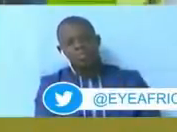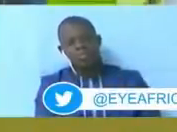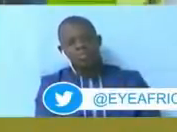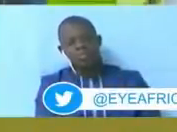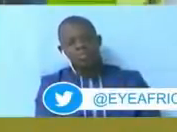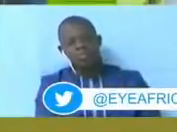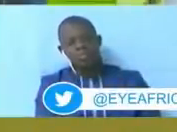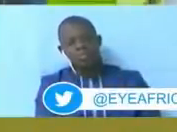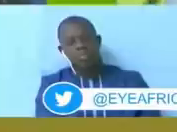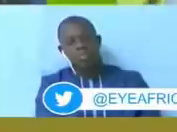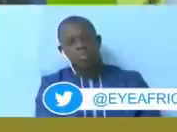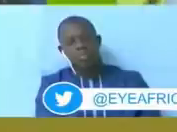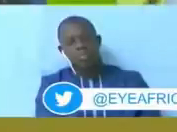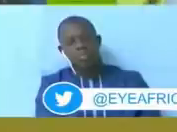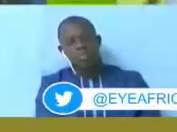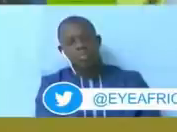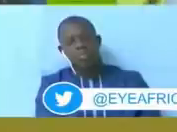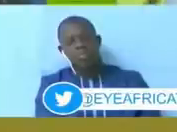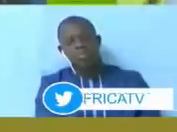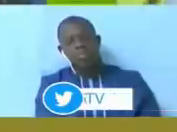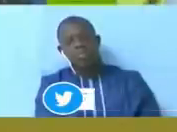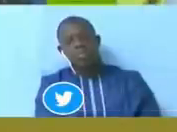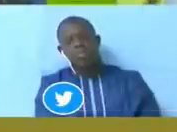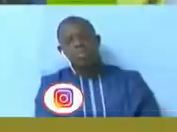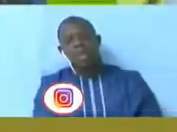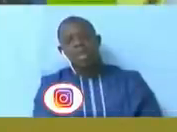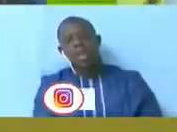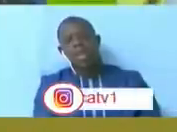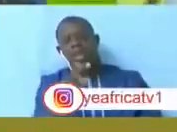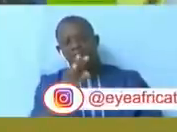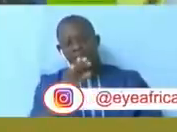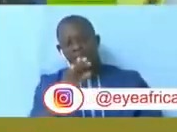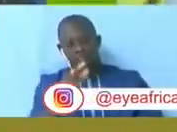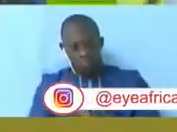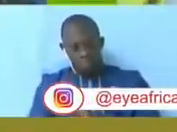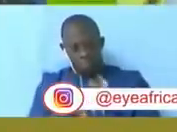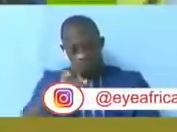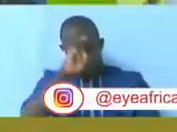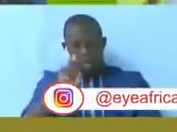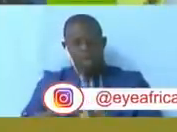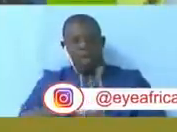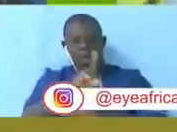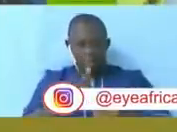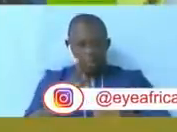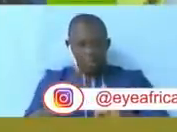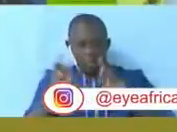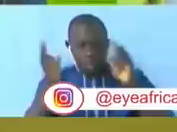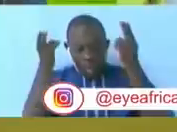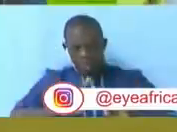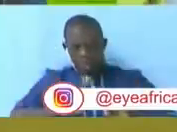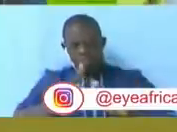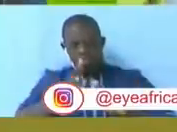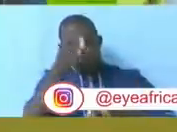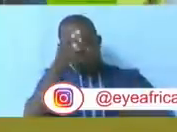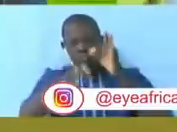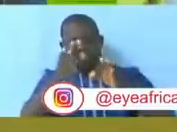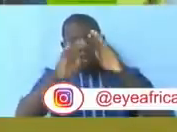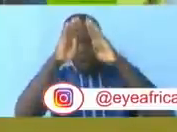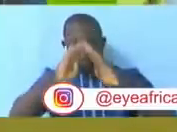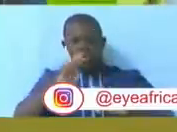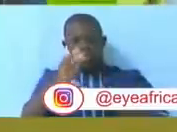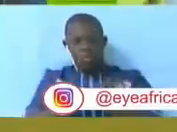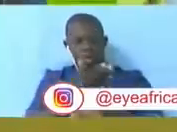If you work in the judiciary at that time, ya je wo wato na trebe do ko la kiti bundato wo wato kon, there was a time what is shot